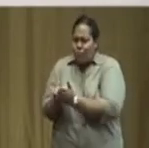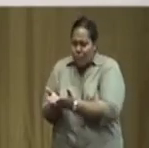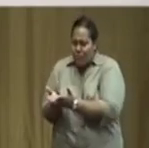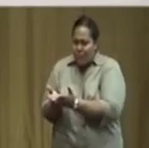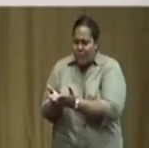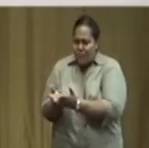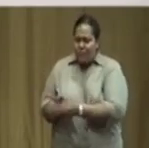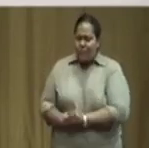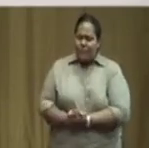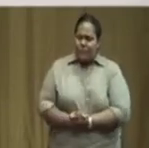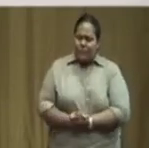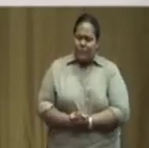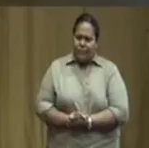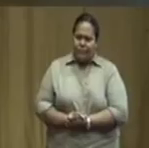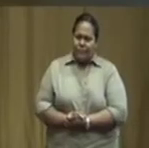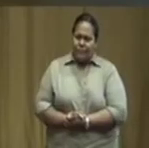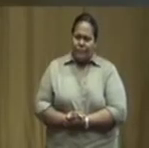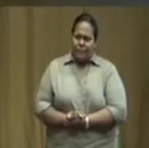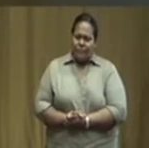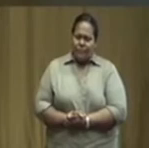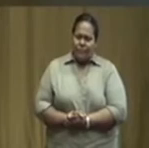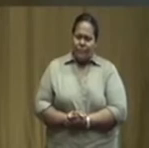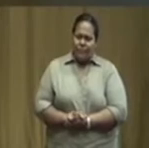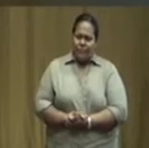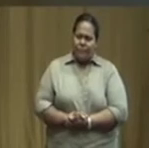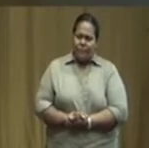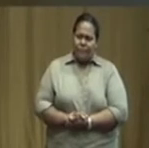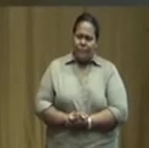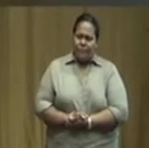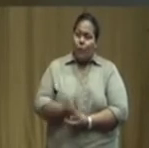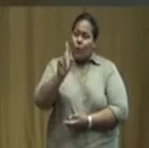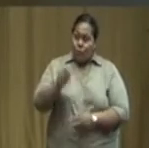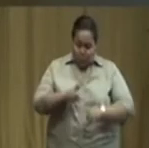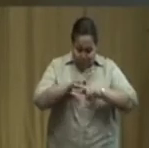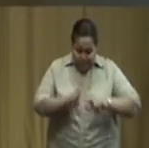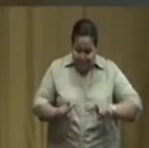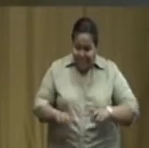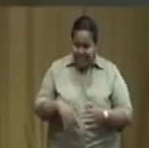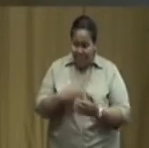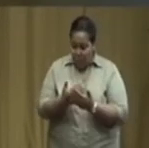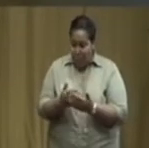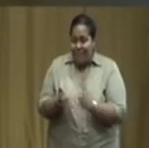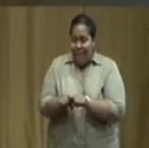can very often, if it's out of copyright, and us in literary studies, we still are interested in books that are out of copyright,